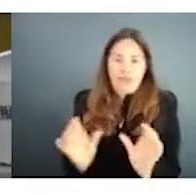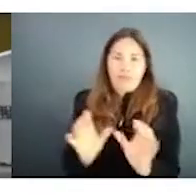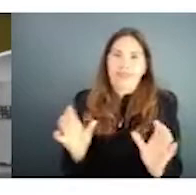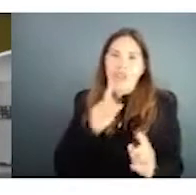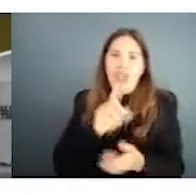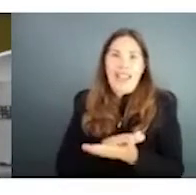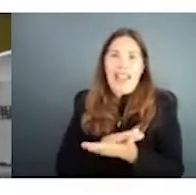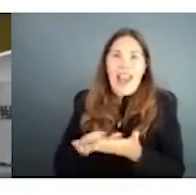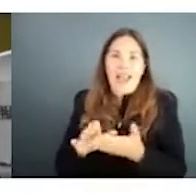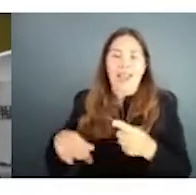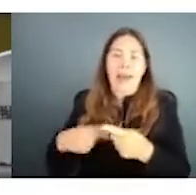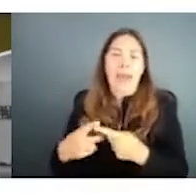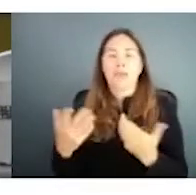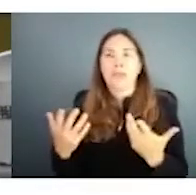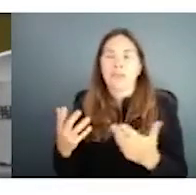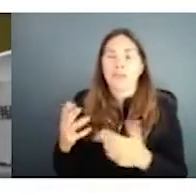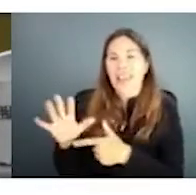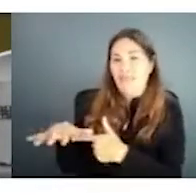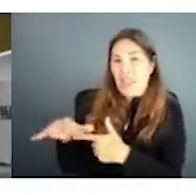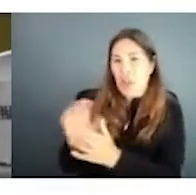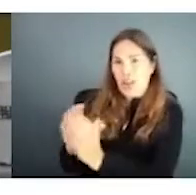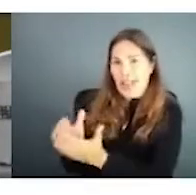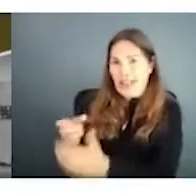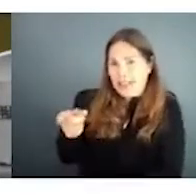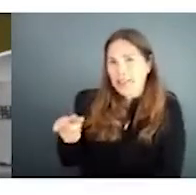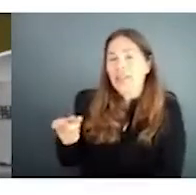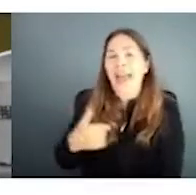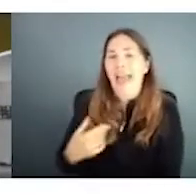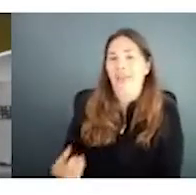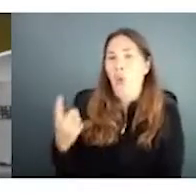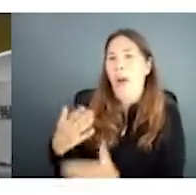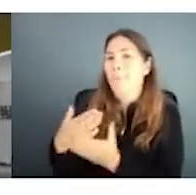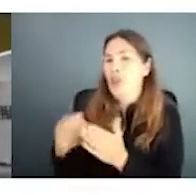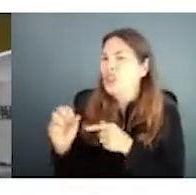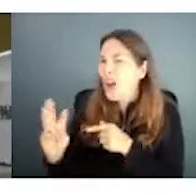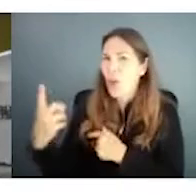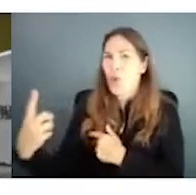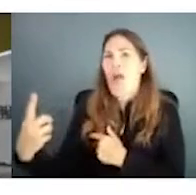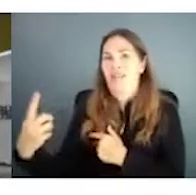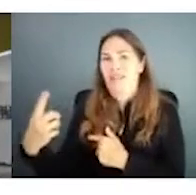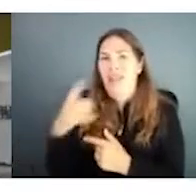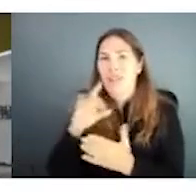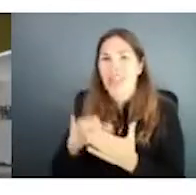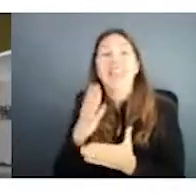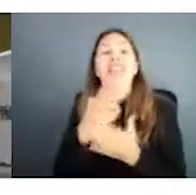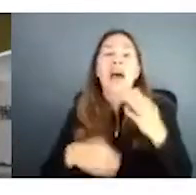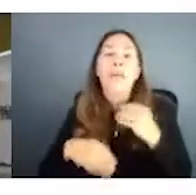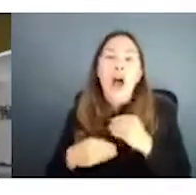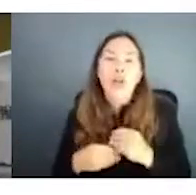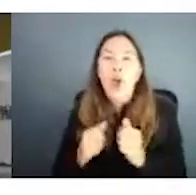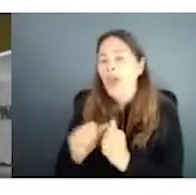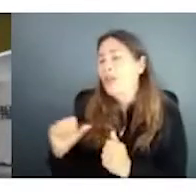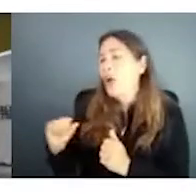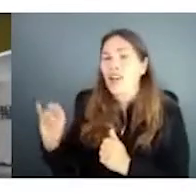the video class is you have one piece of software. I know some people may supplement with Audacity